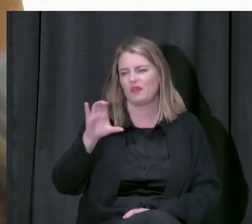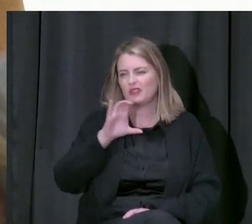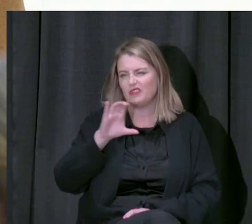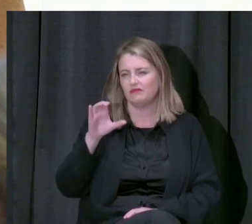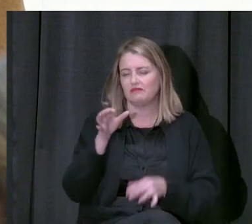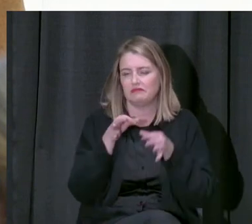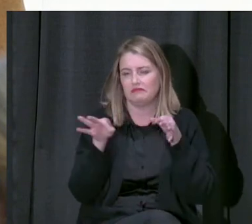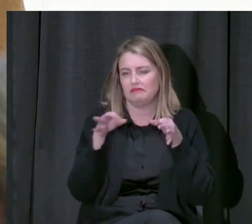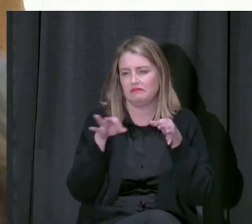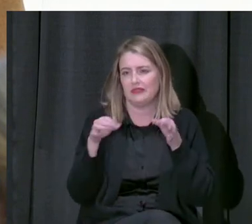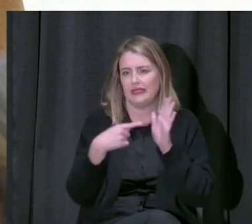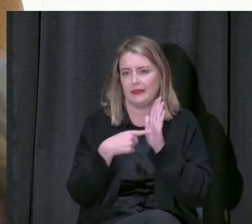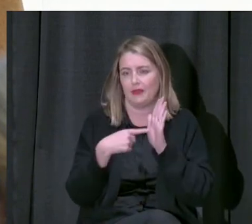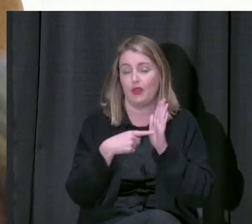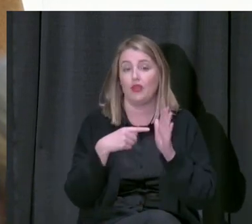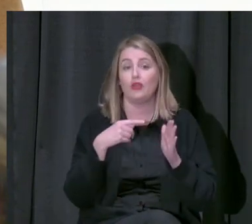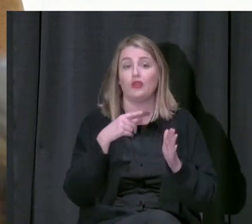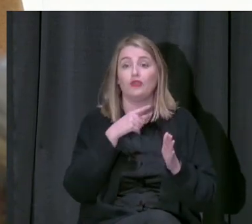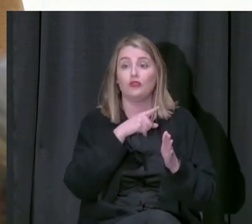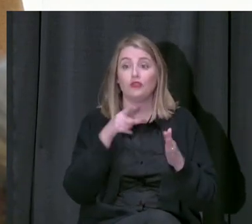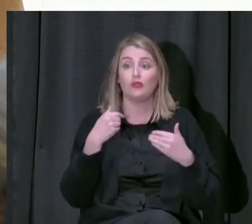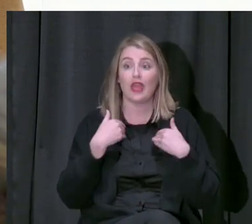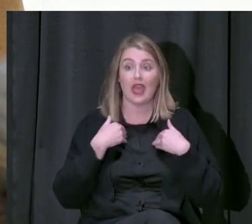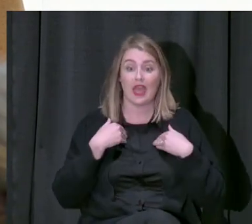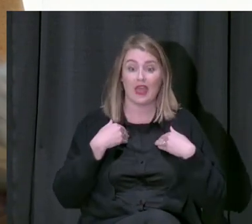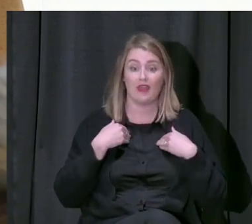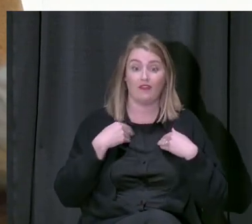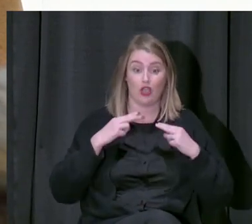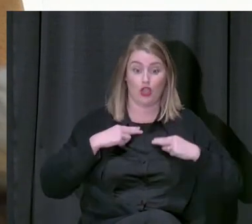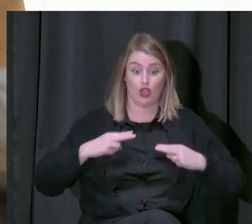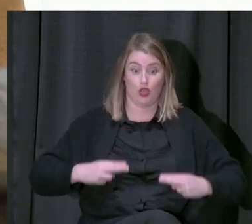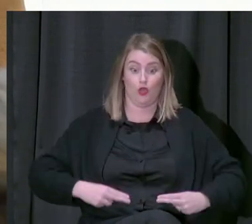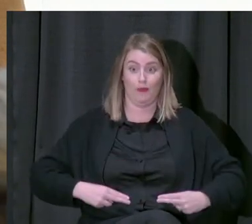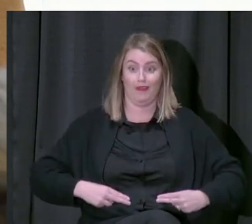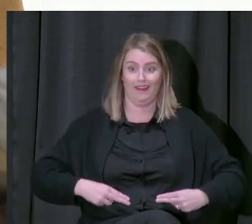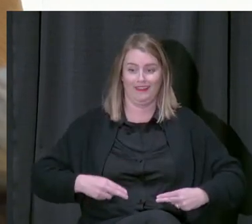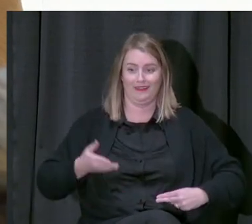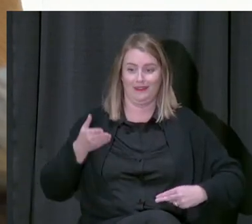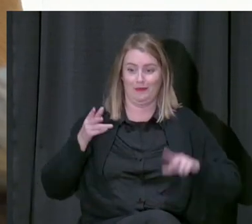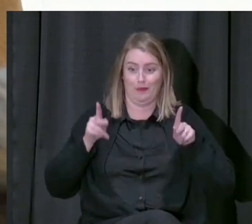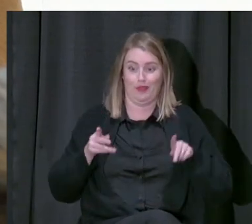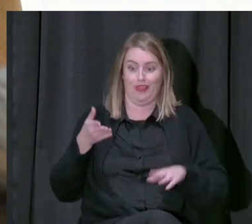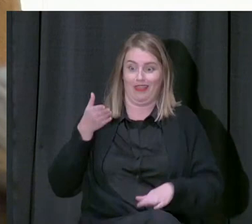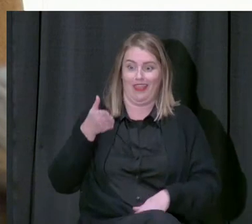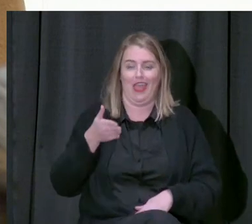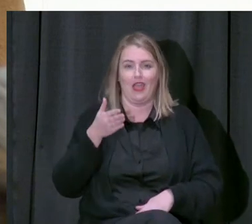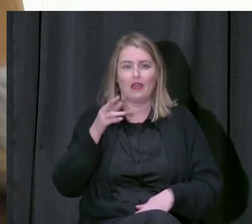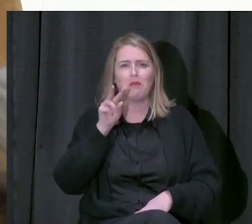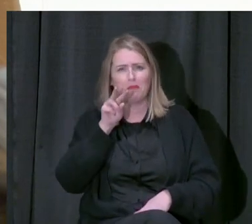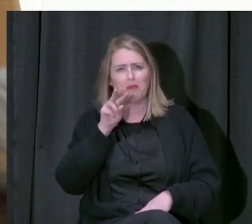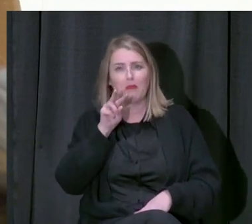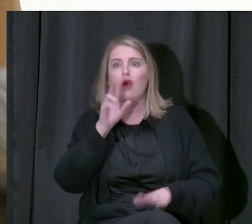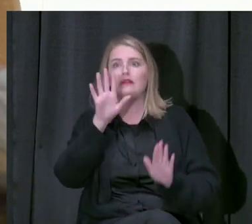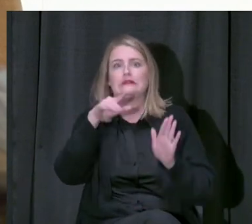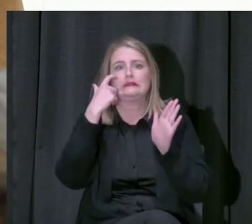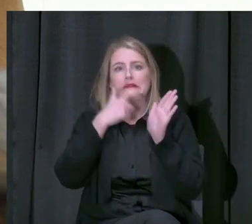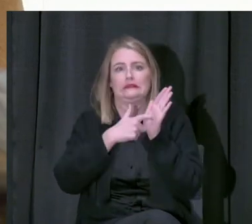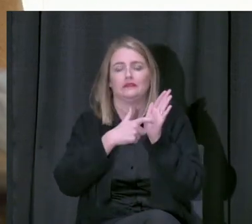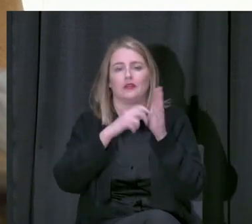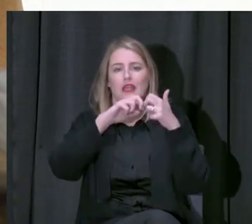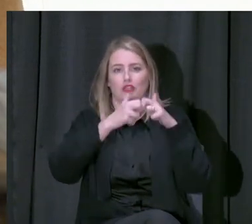example here. So we basically have humans in the loop to identify issues with closed captions, as well as